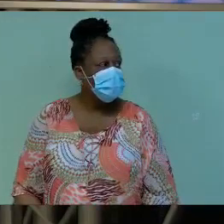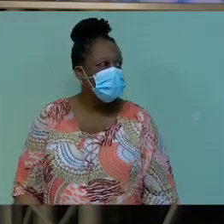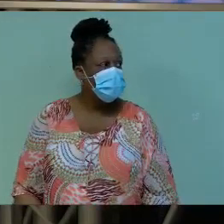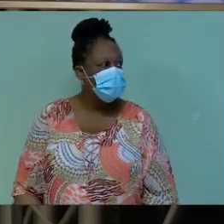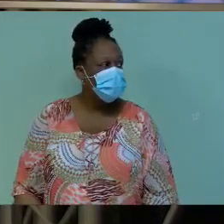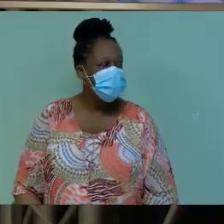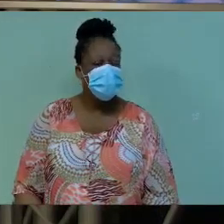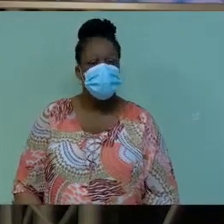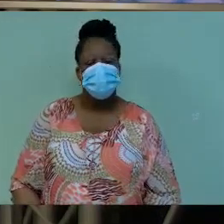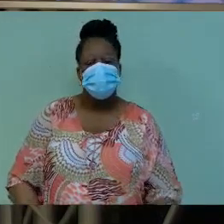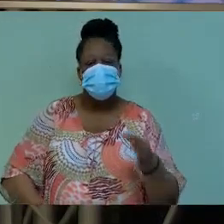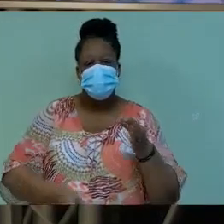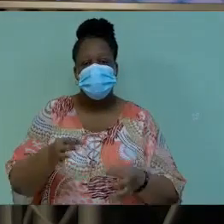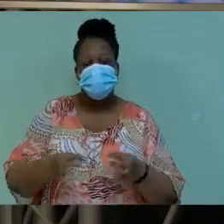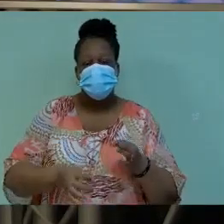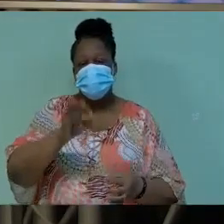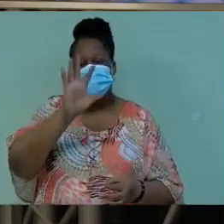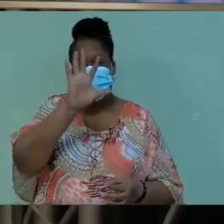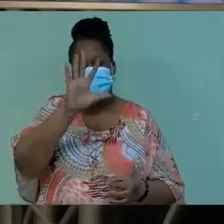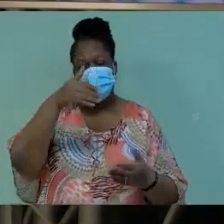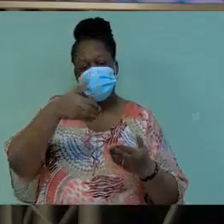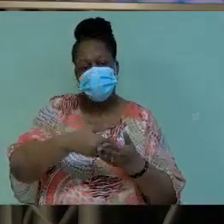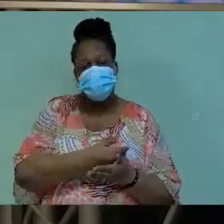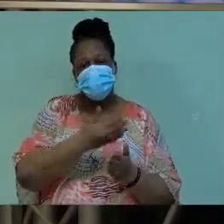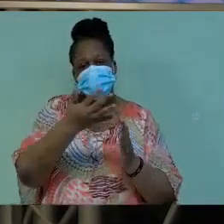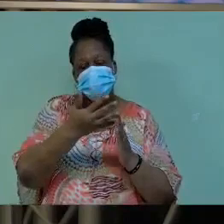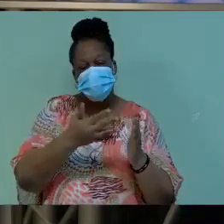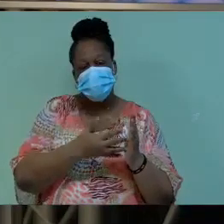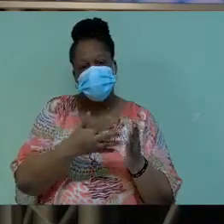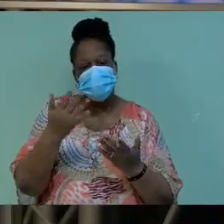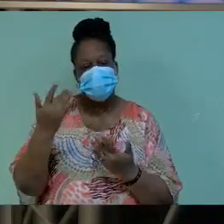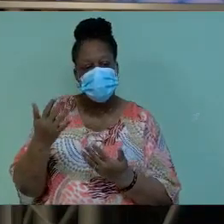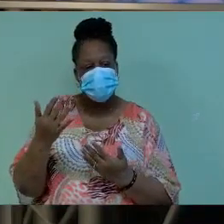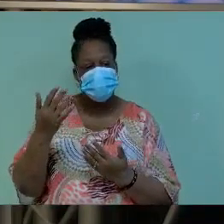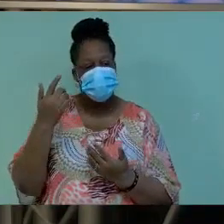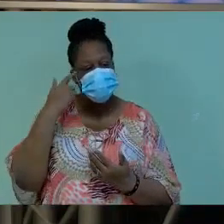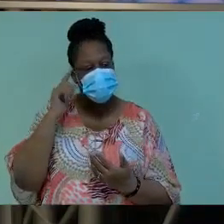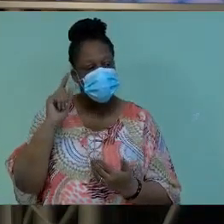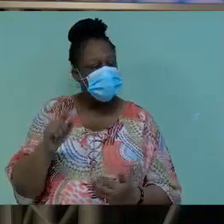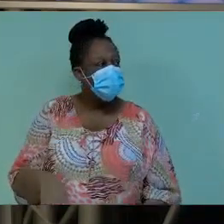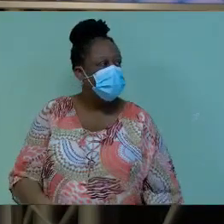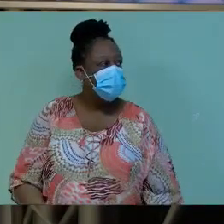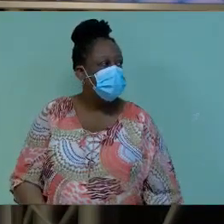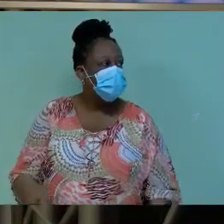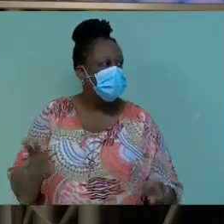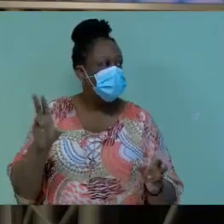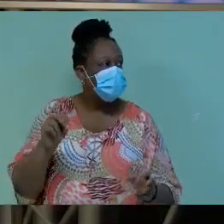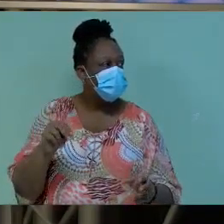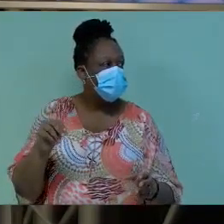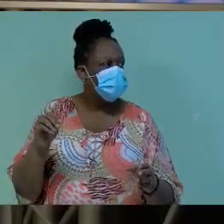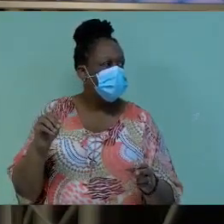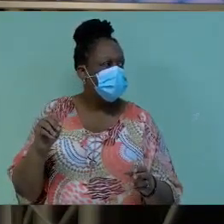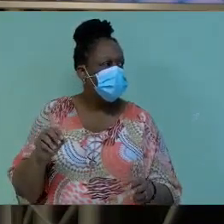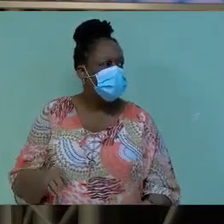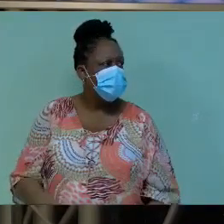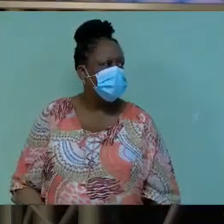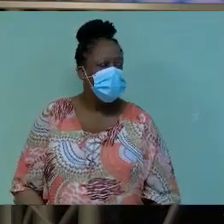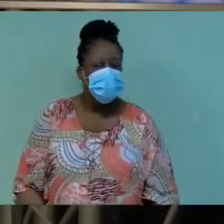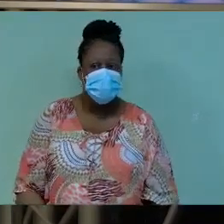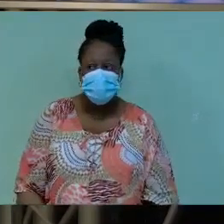new tests and results pending and no new quarantines, why were there